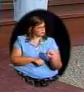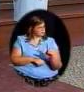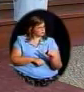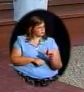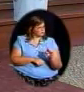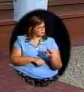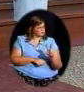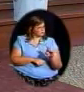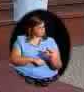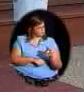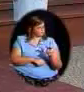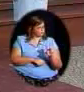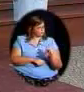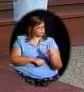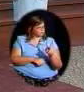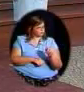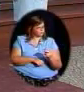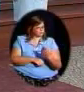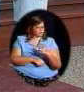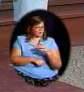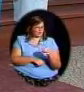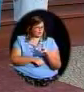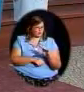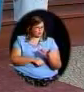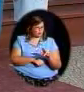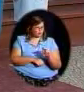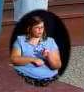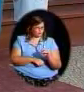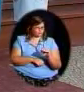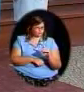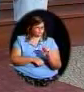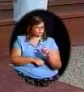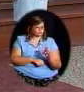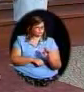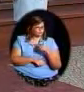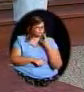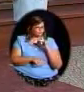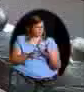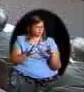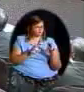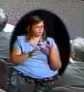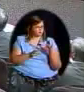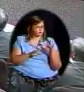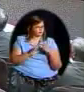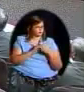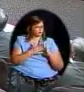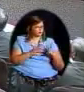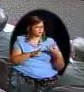Student Development Department an award for excellence in community involvement. Congratulations.